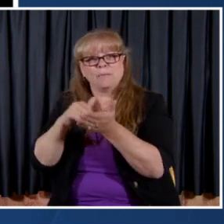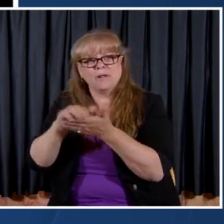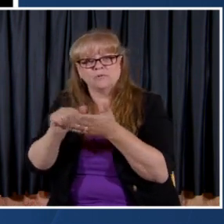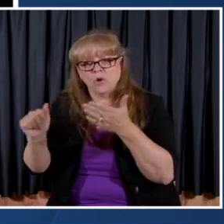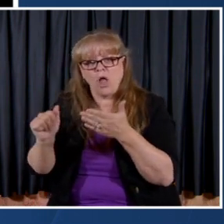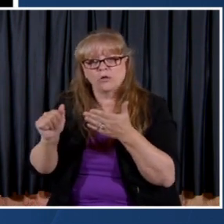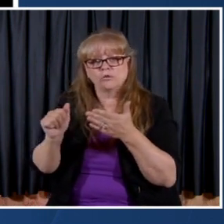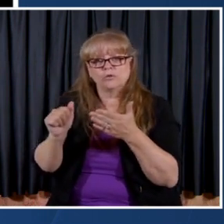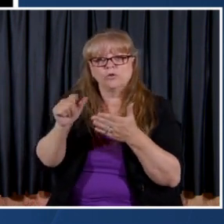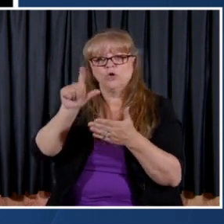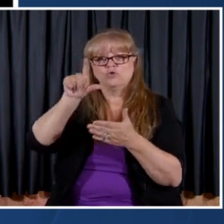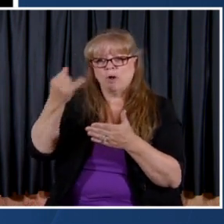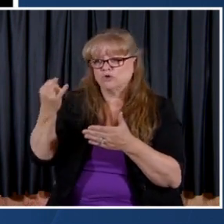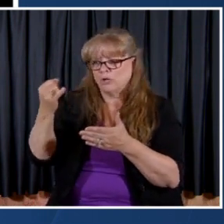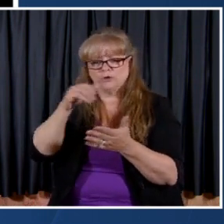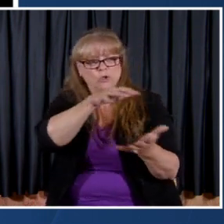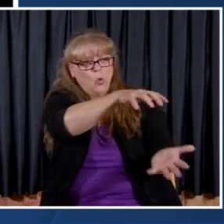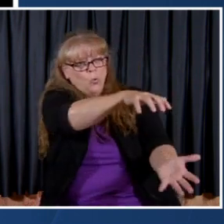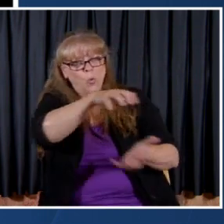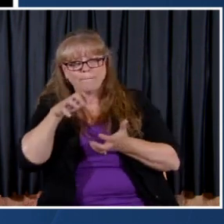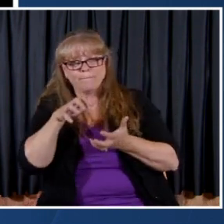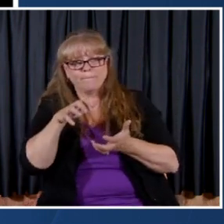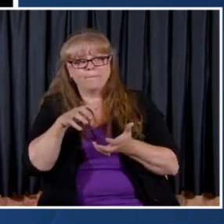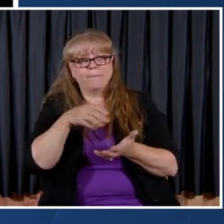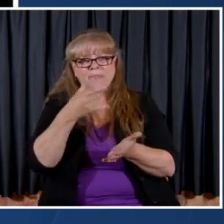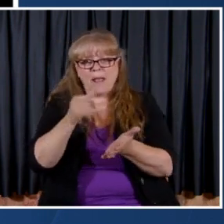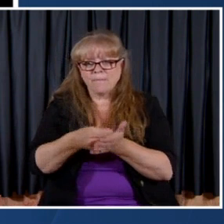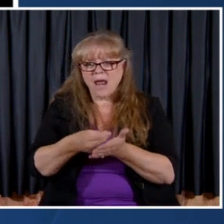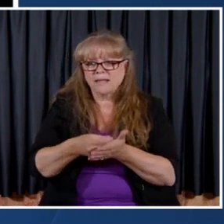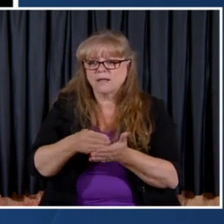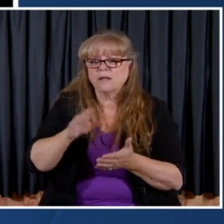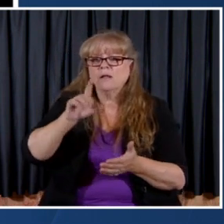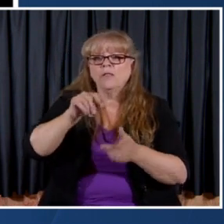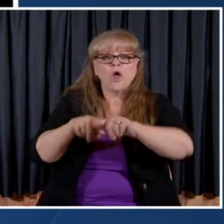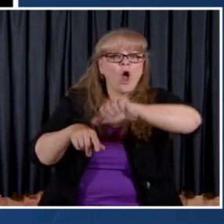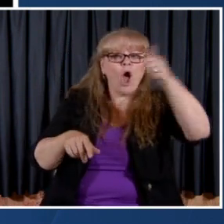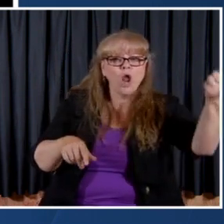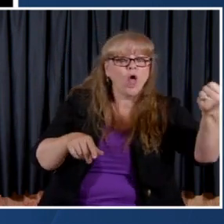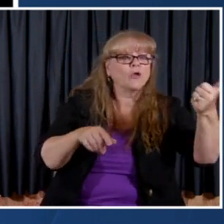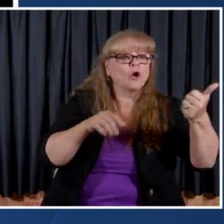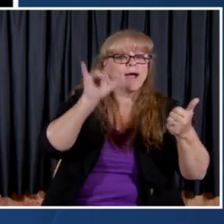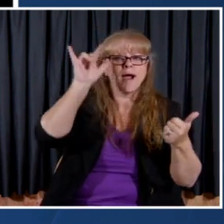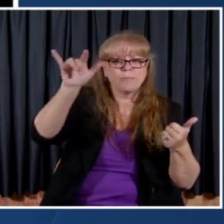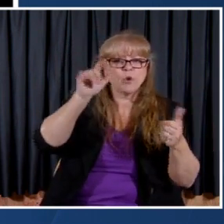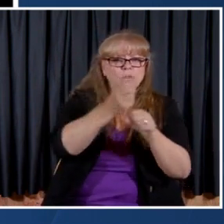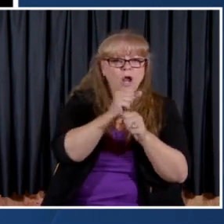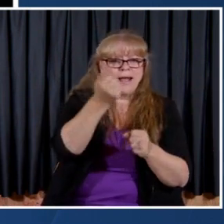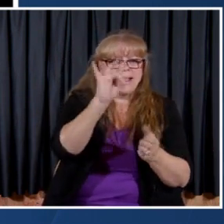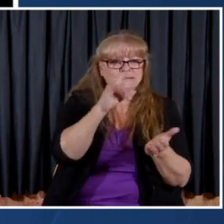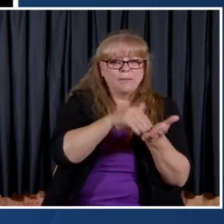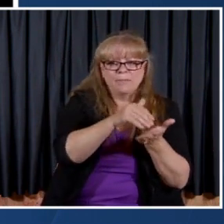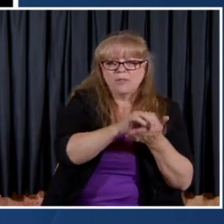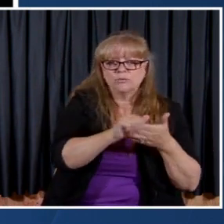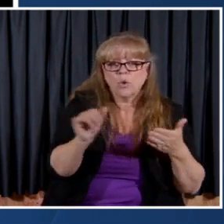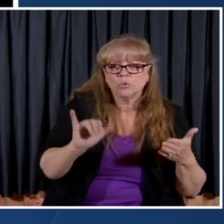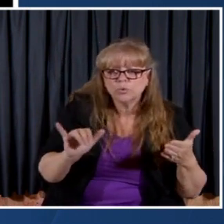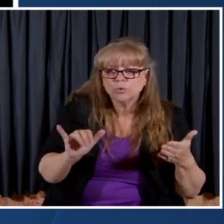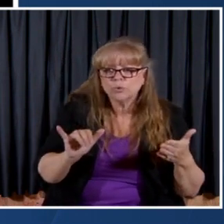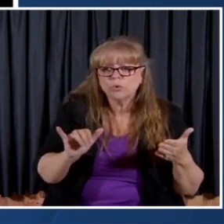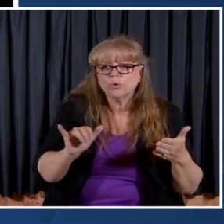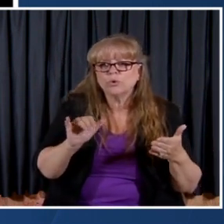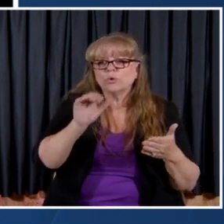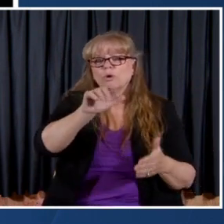million. So now, because of some of that criticism, the FAA has changed its rules a little bit so that those airports have to get that